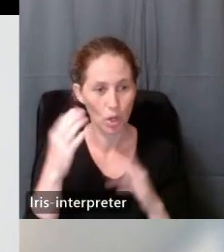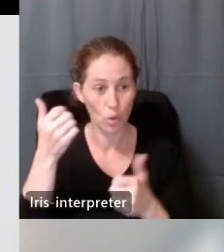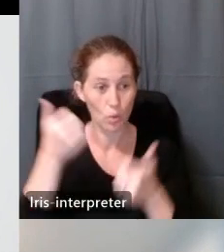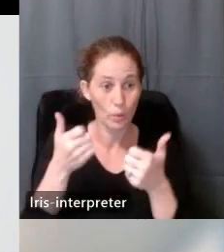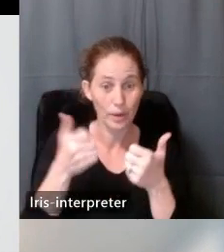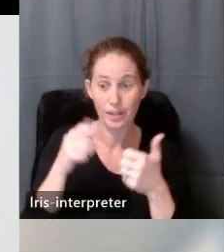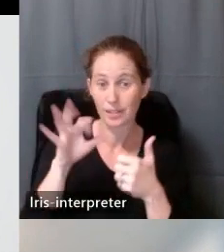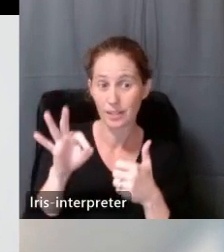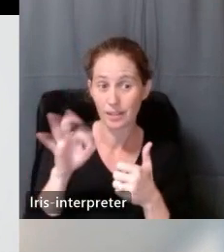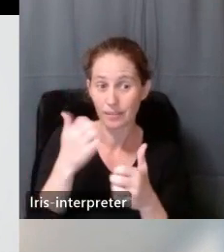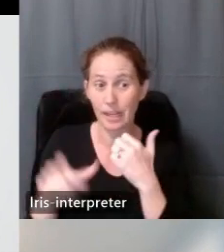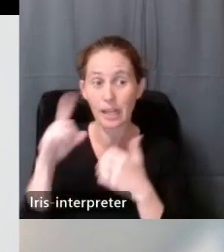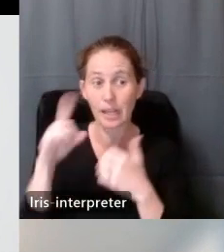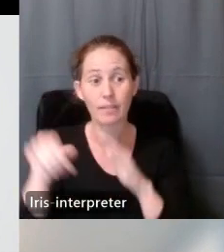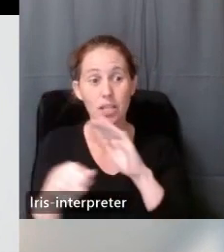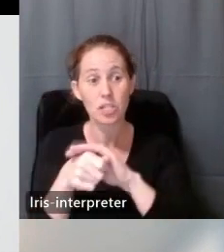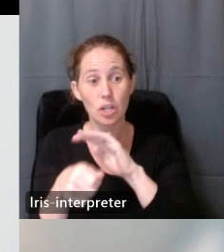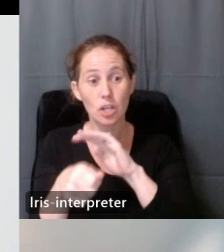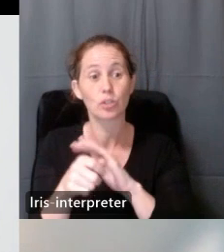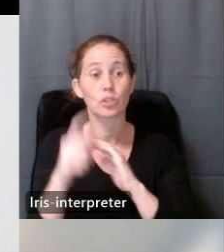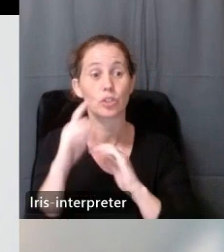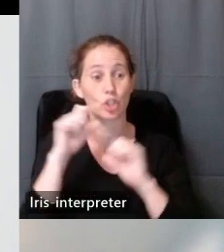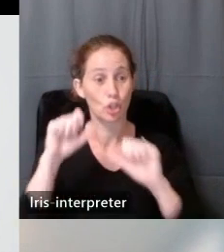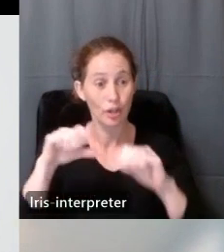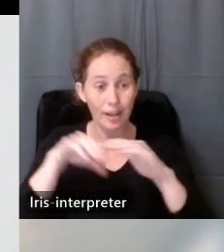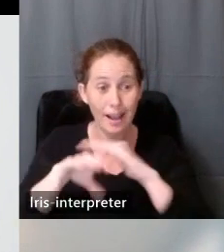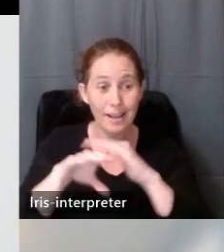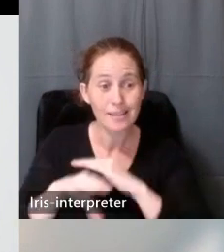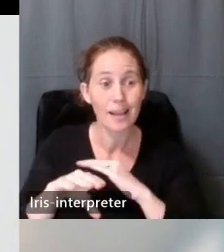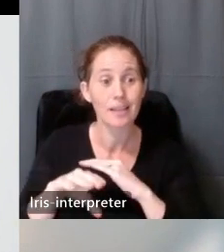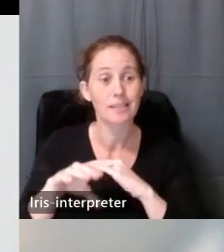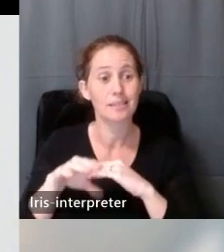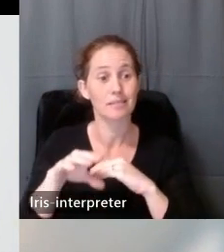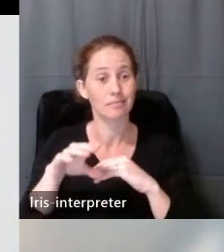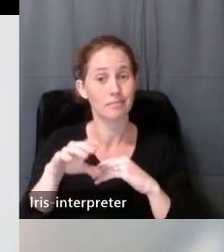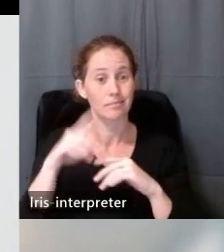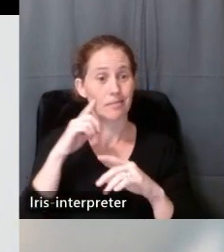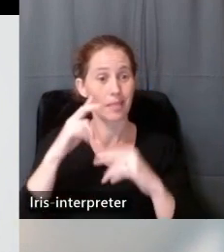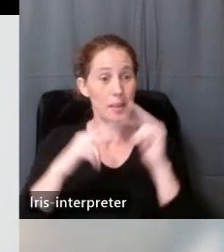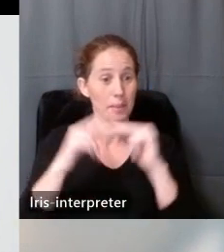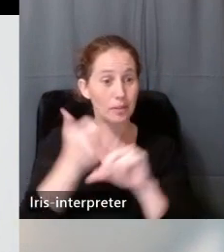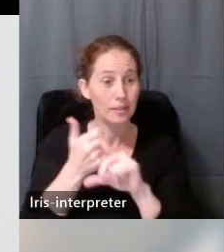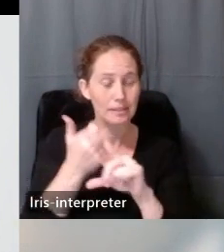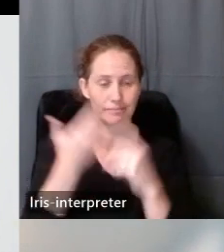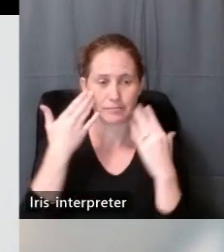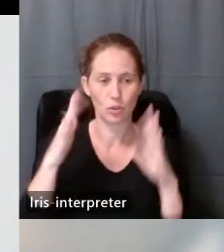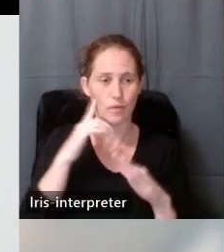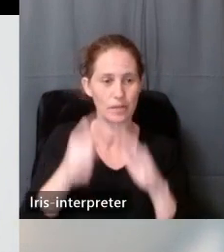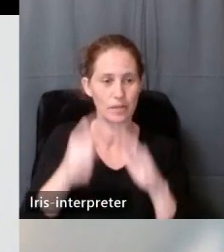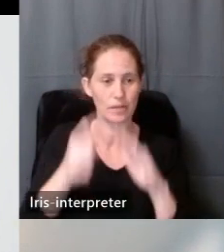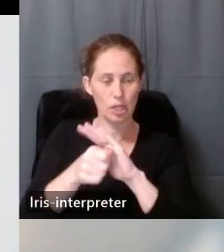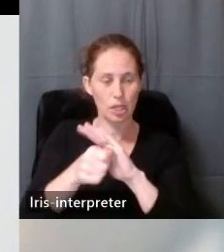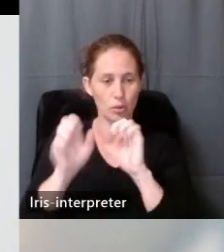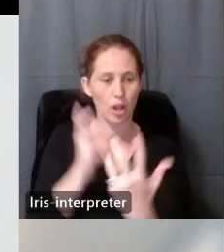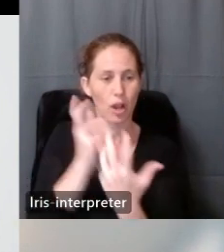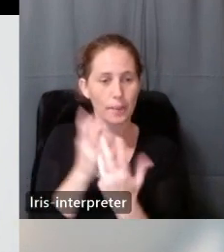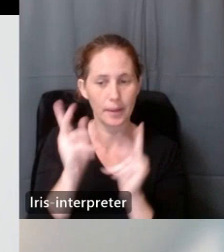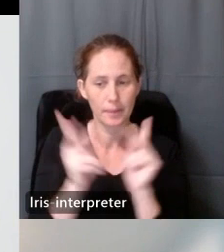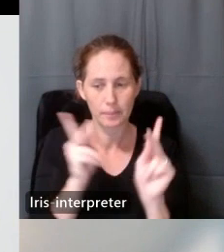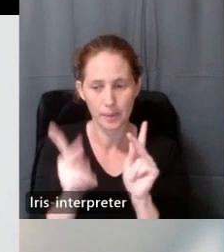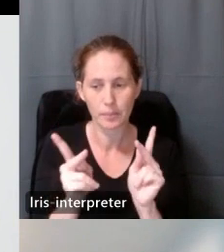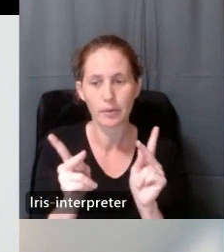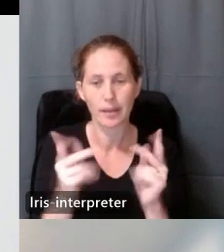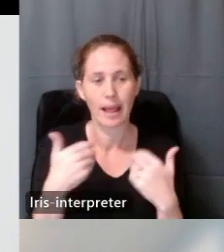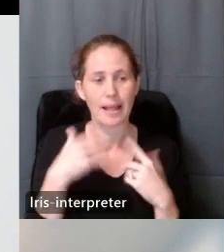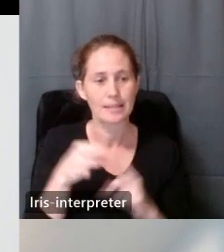if any, of its shelters were architecturally accessible, and did not know if the shelters could accommodate people